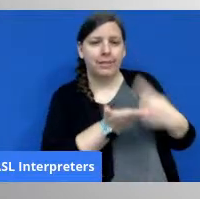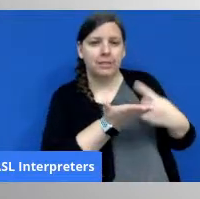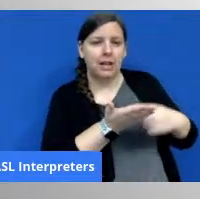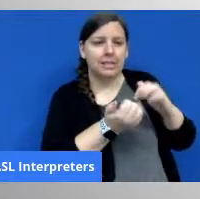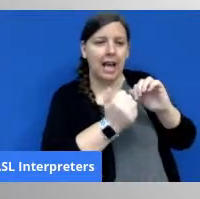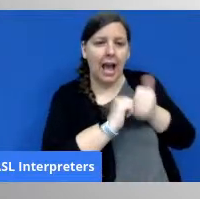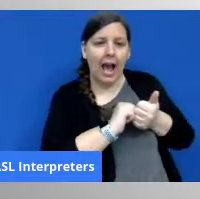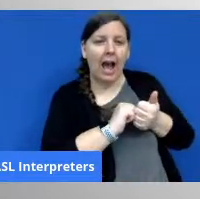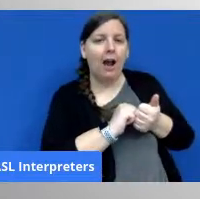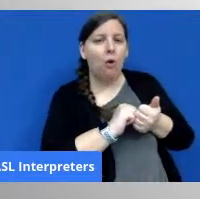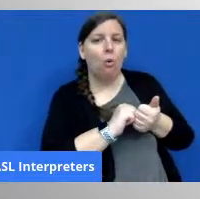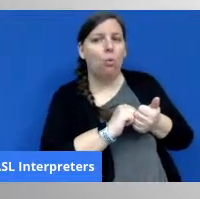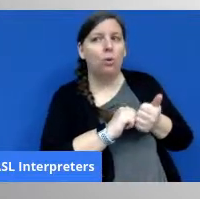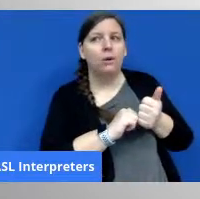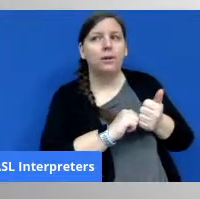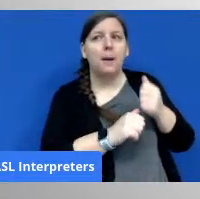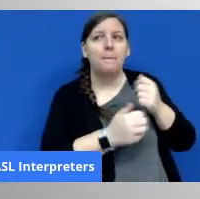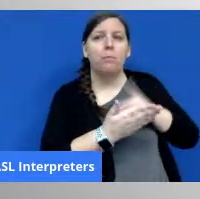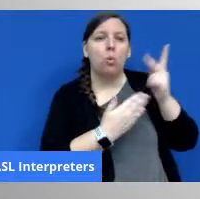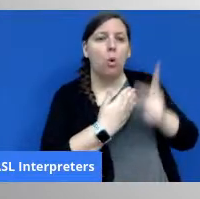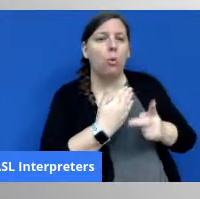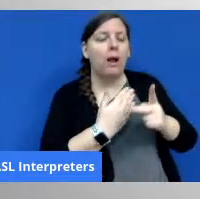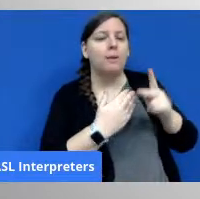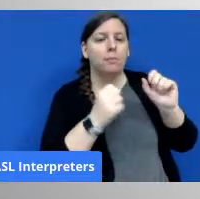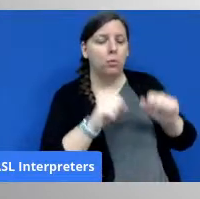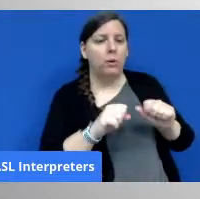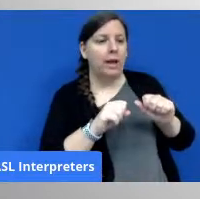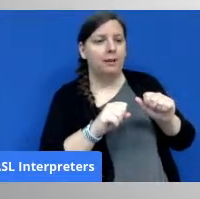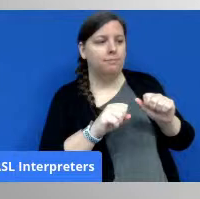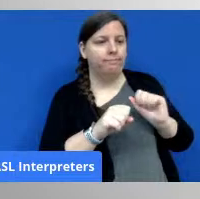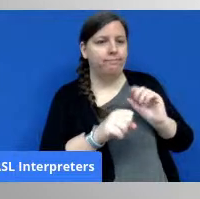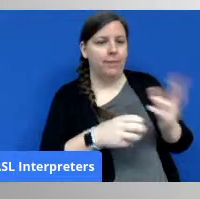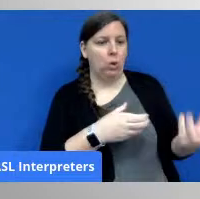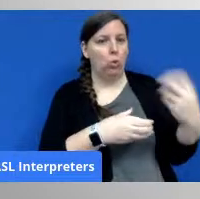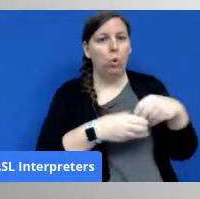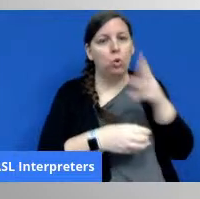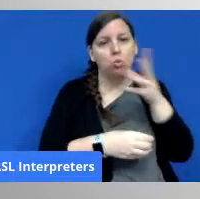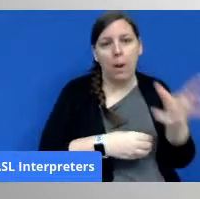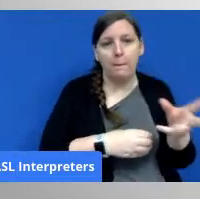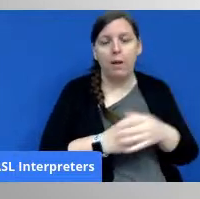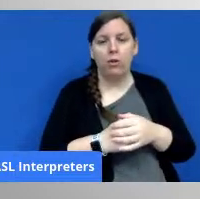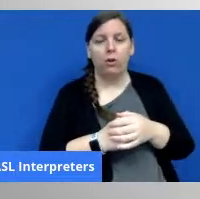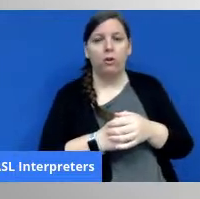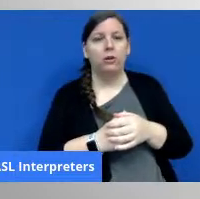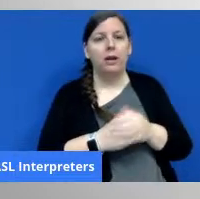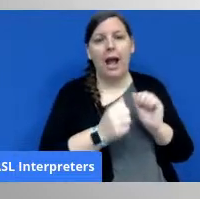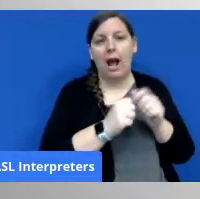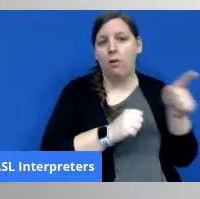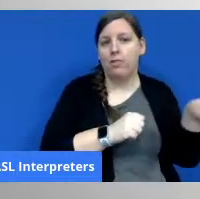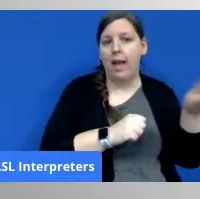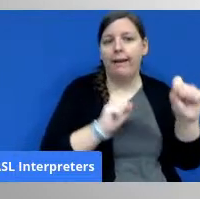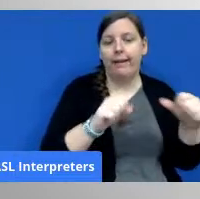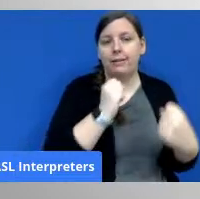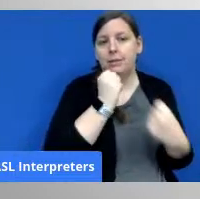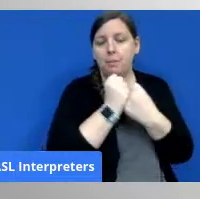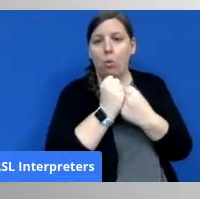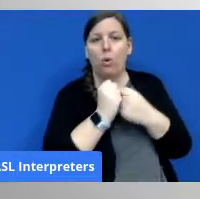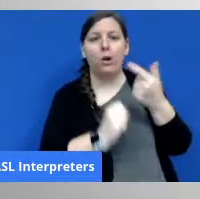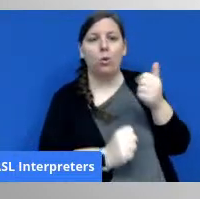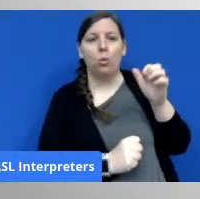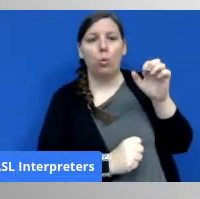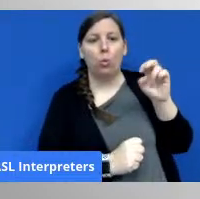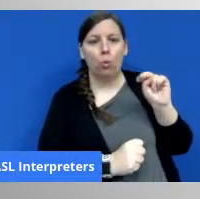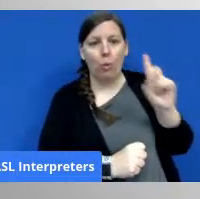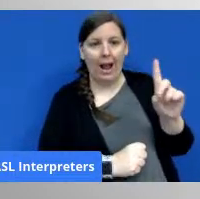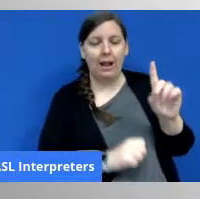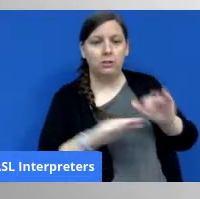them active in what they're doing with their grandchildren as well. So I think that's another gap that we have. Thank you, Ms. McGuire.